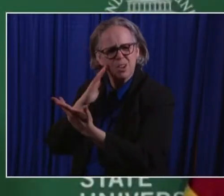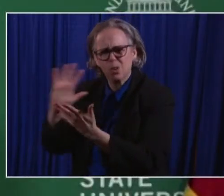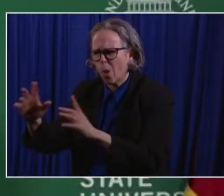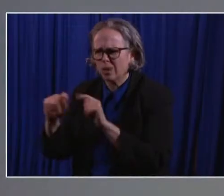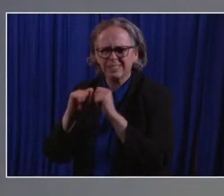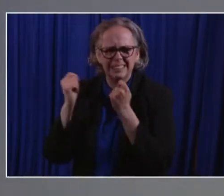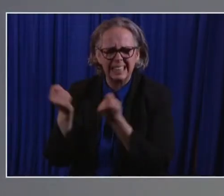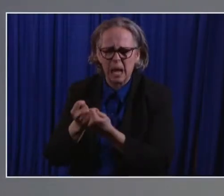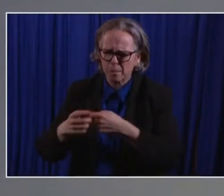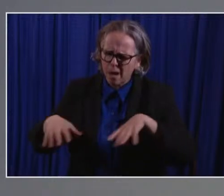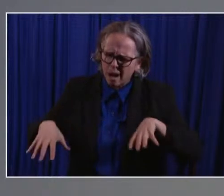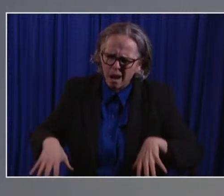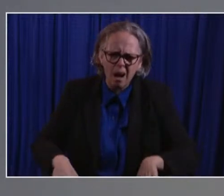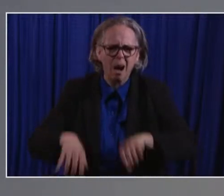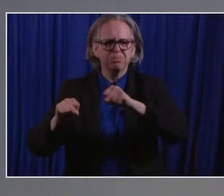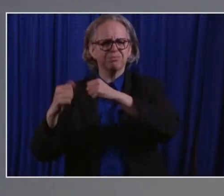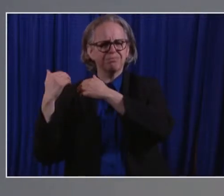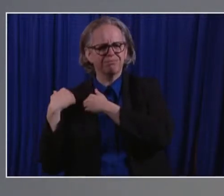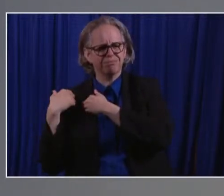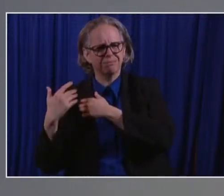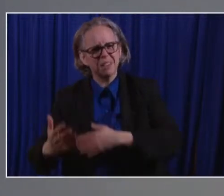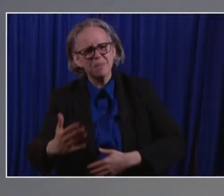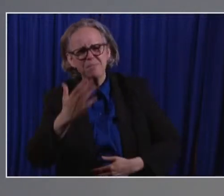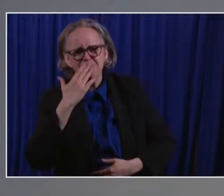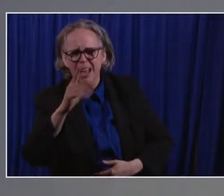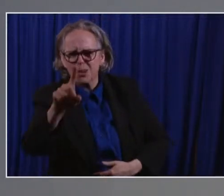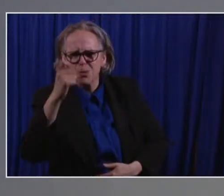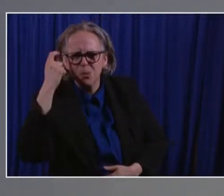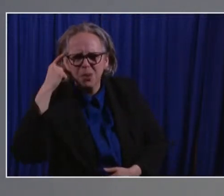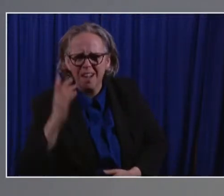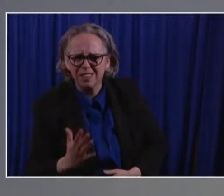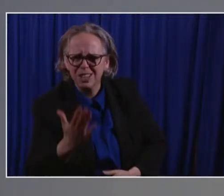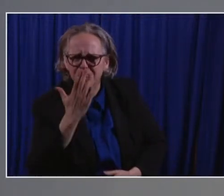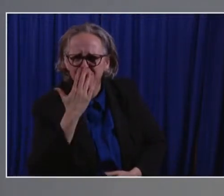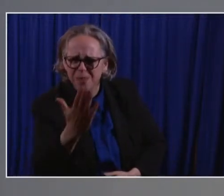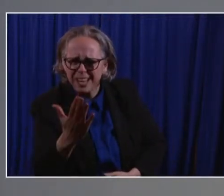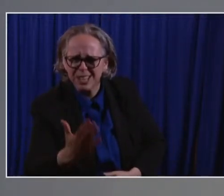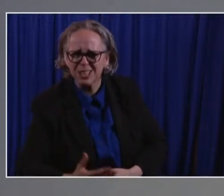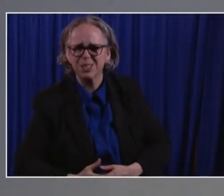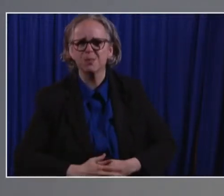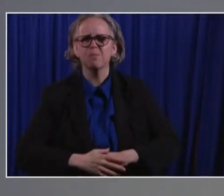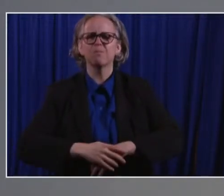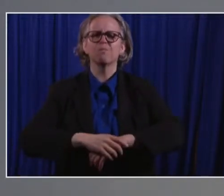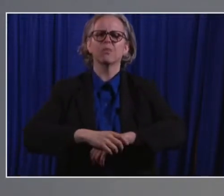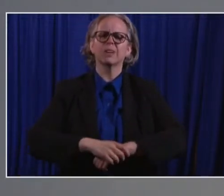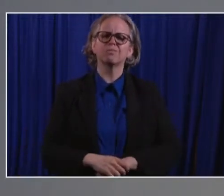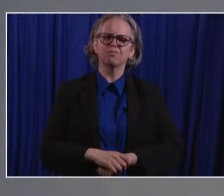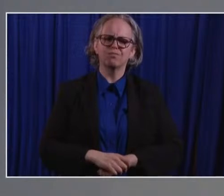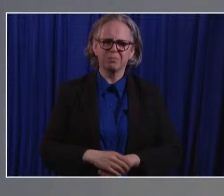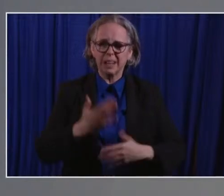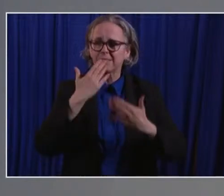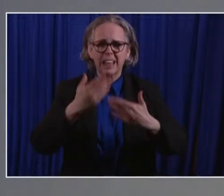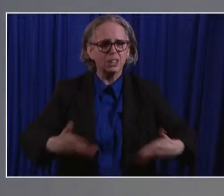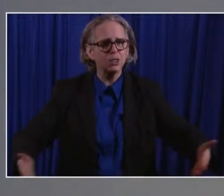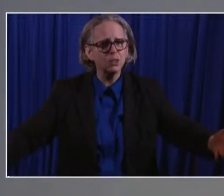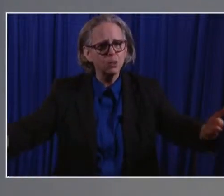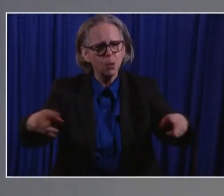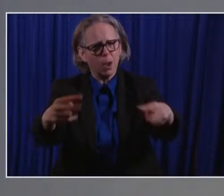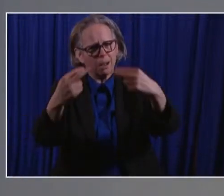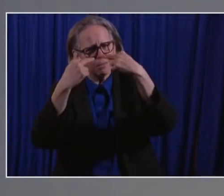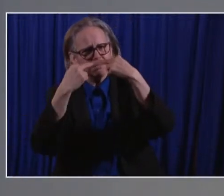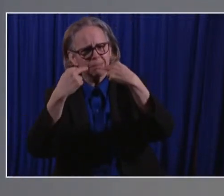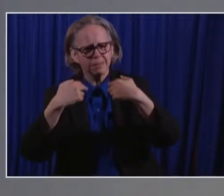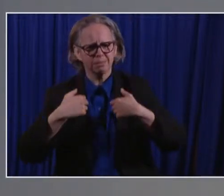phenomenal. We're grateful. Thank you, Governor. Thank you, Governor, and thank you for joining us, all of you, for joining us here at Cleveland State